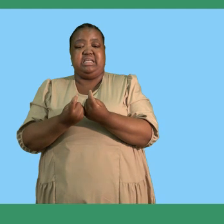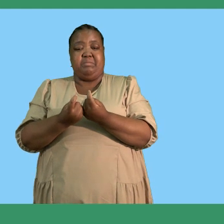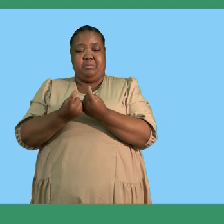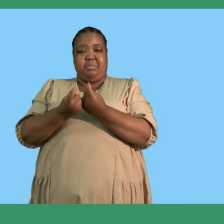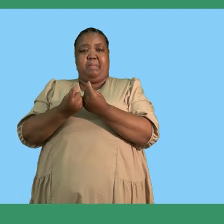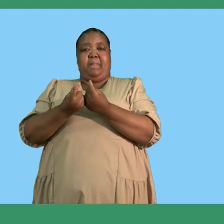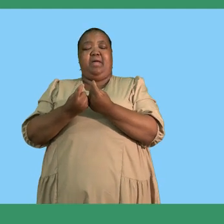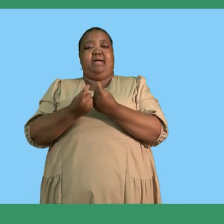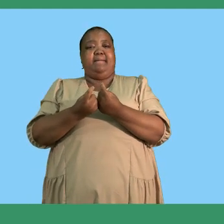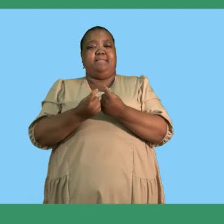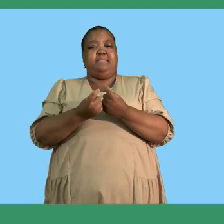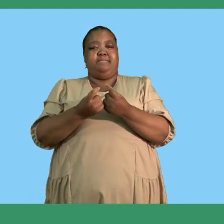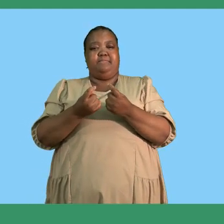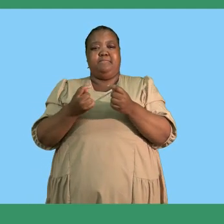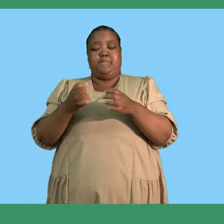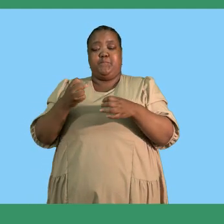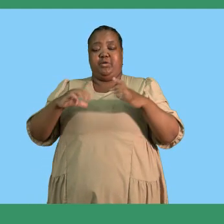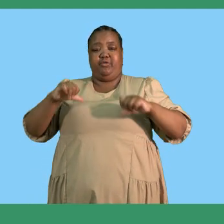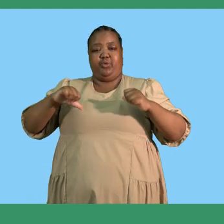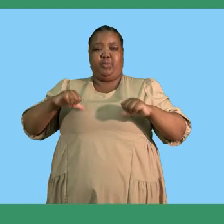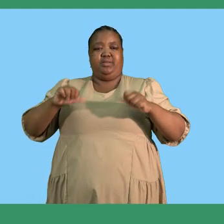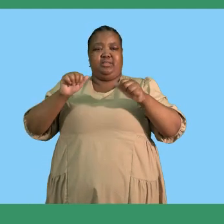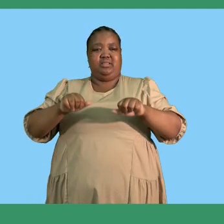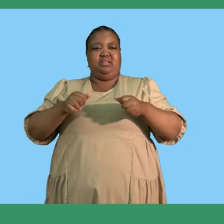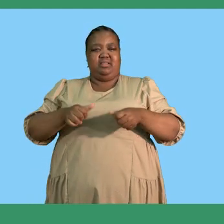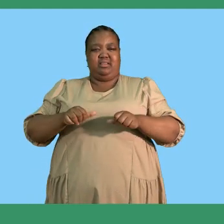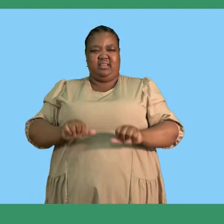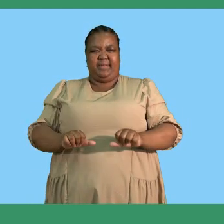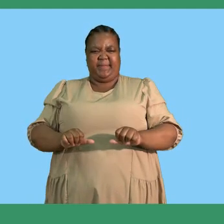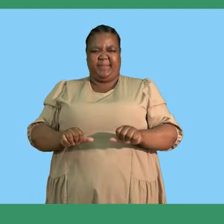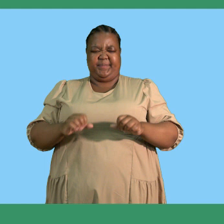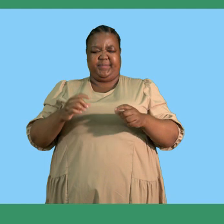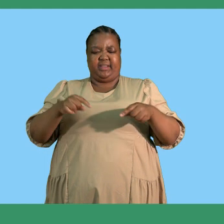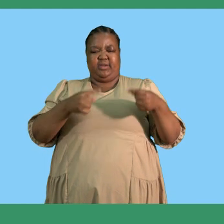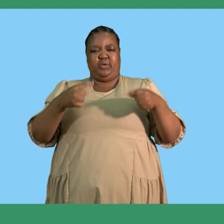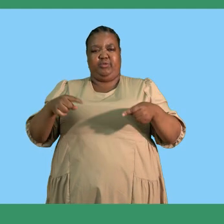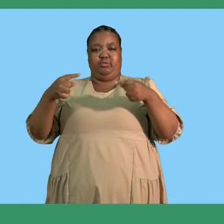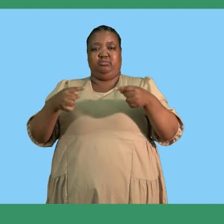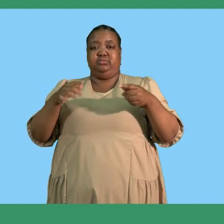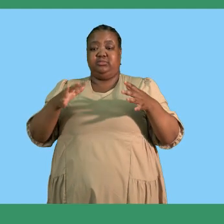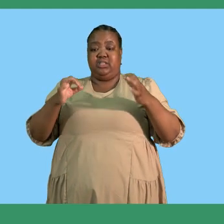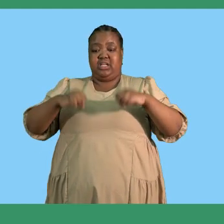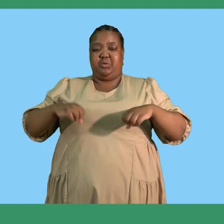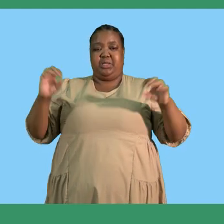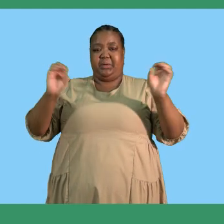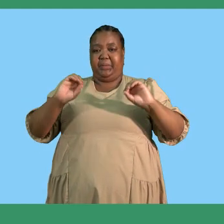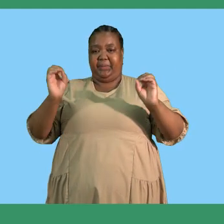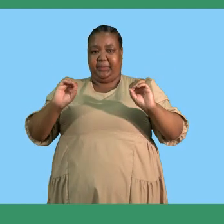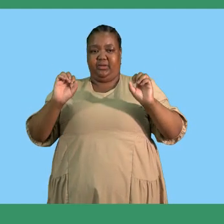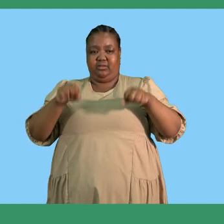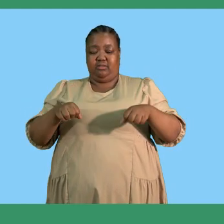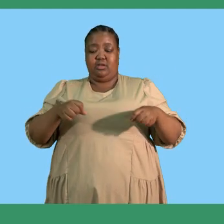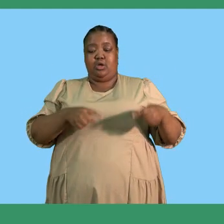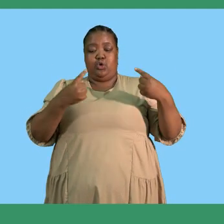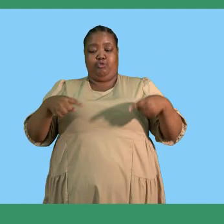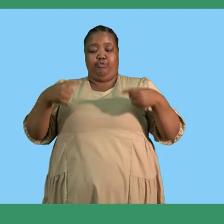have conflict, which is a disagreement or a clash of opinions in the workplace. We then have conflict